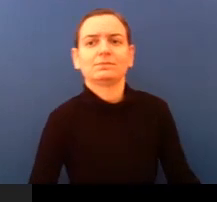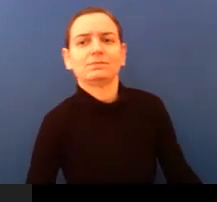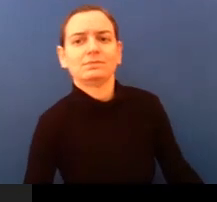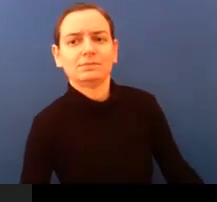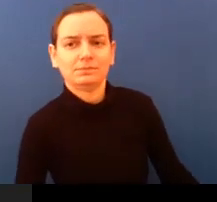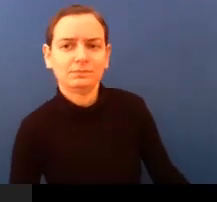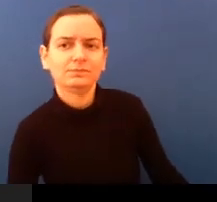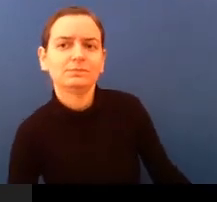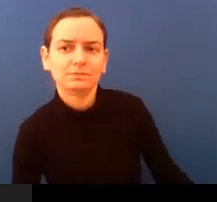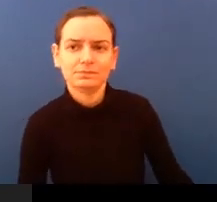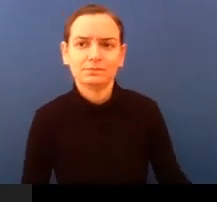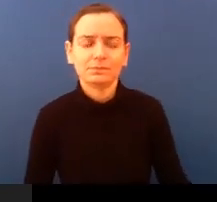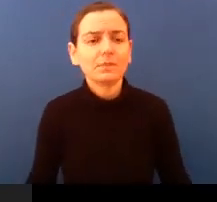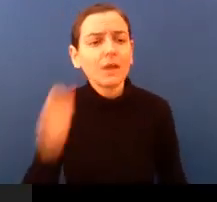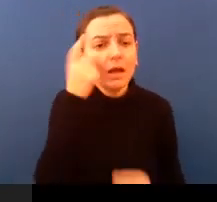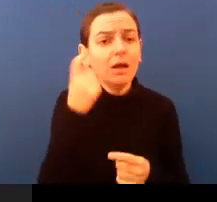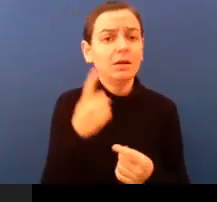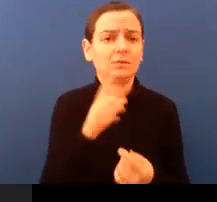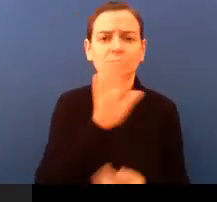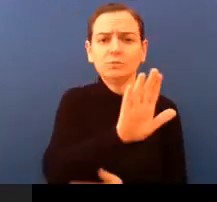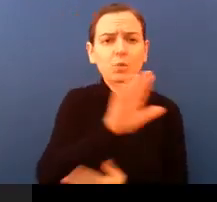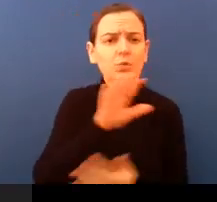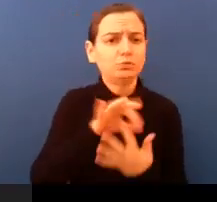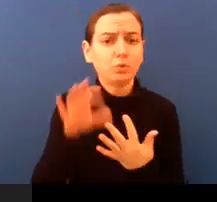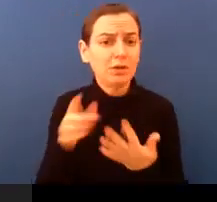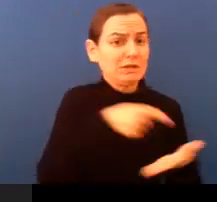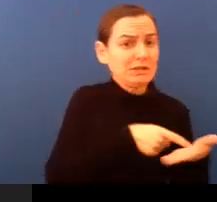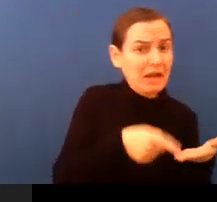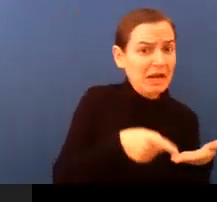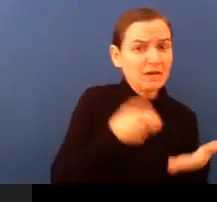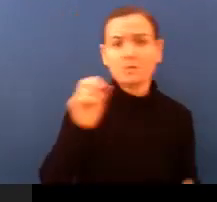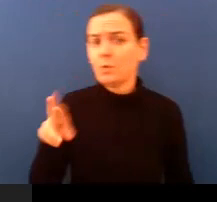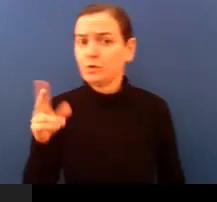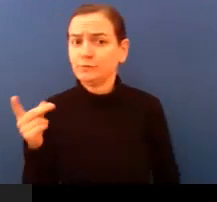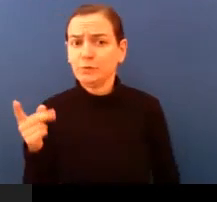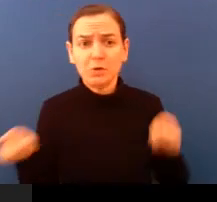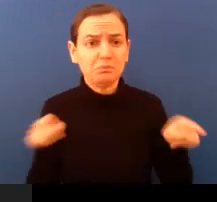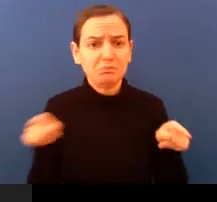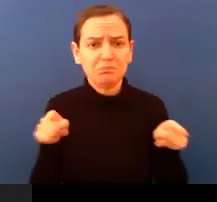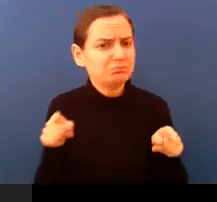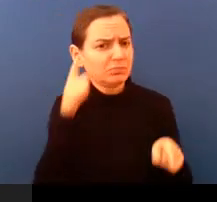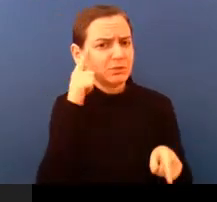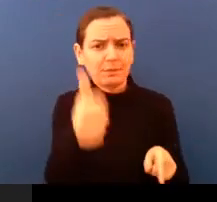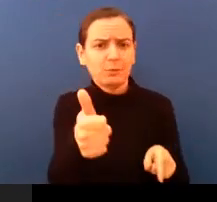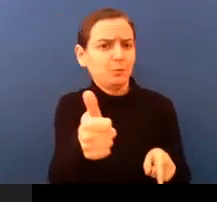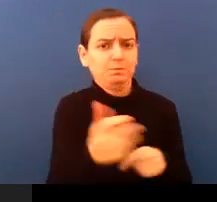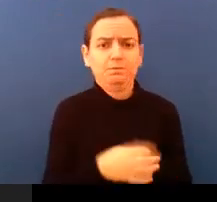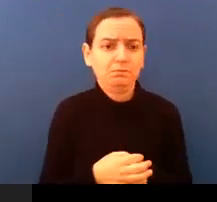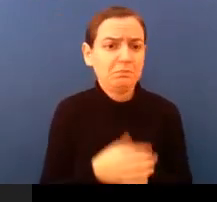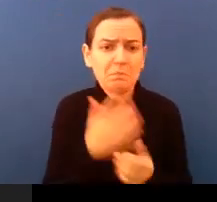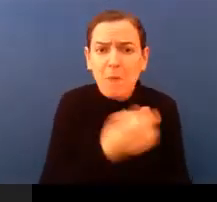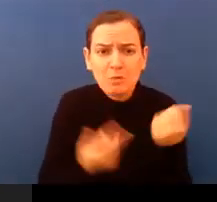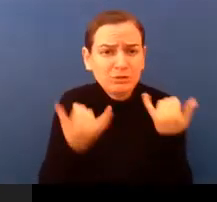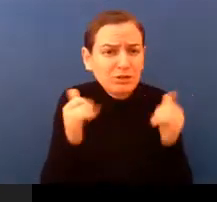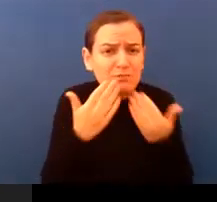their life, and they're very grateful to have gotten a guide dog and gone that route. There are other people who switch